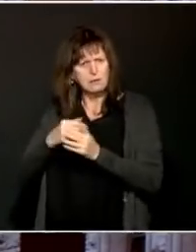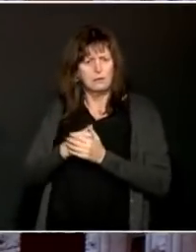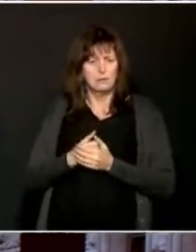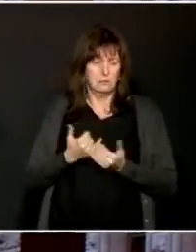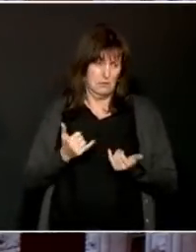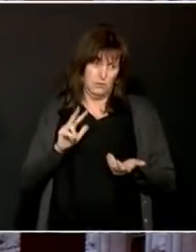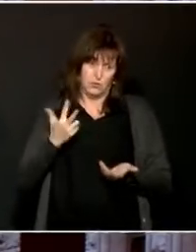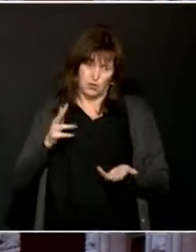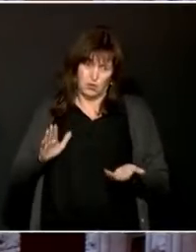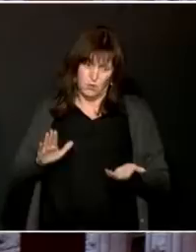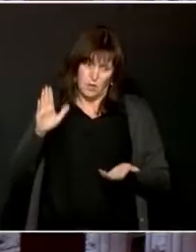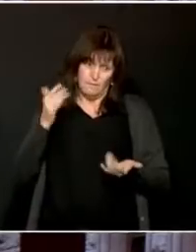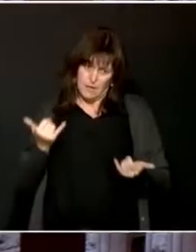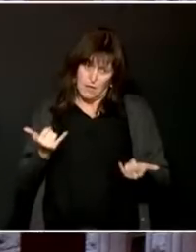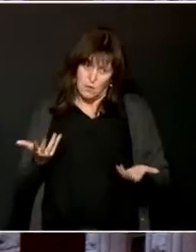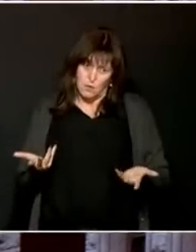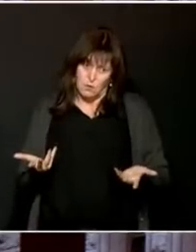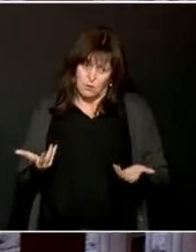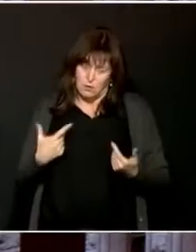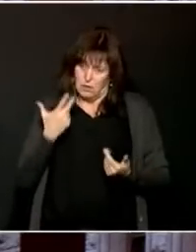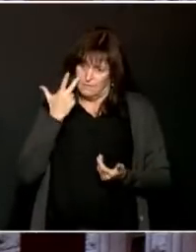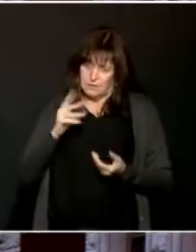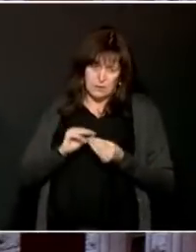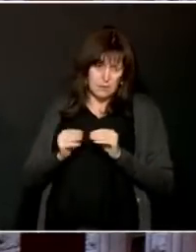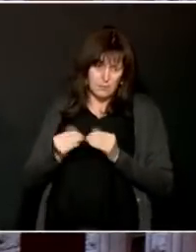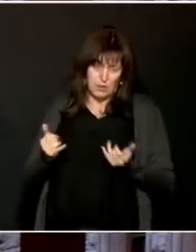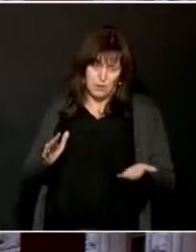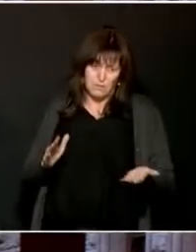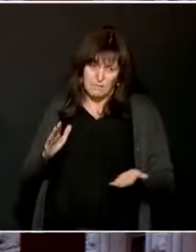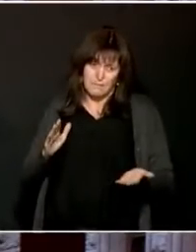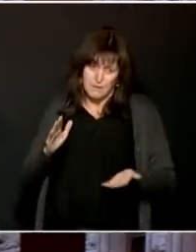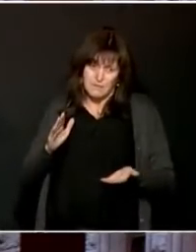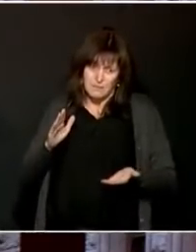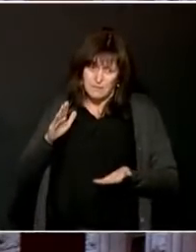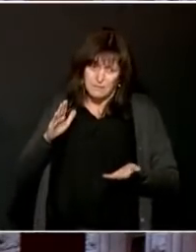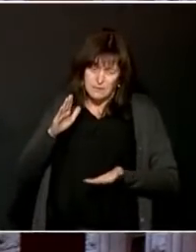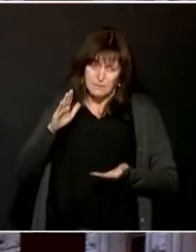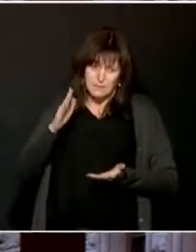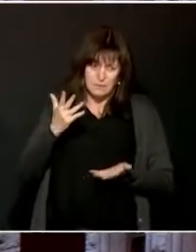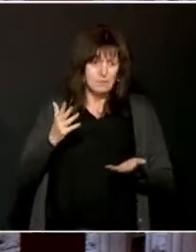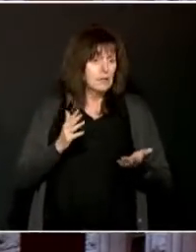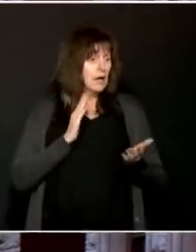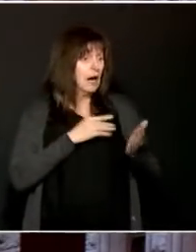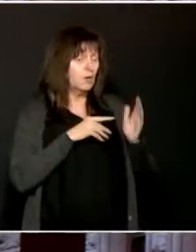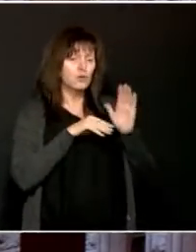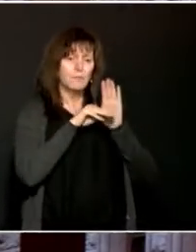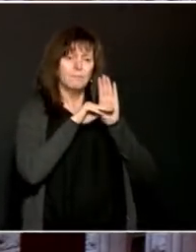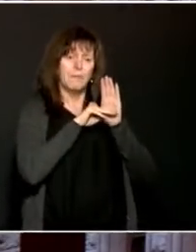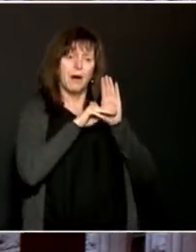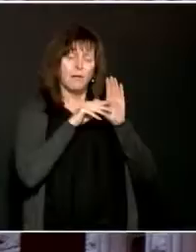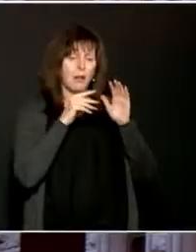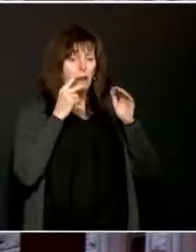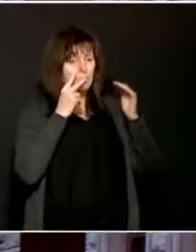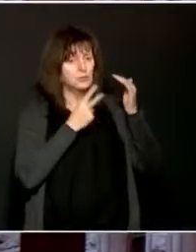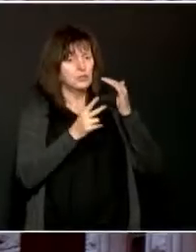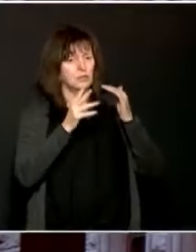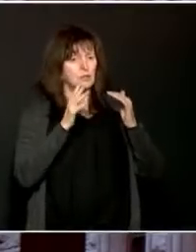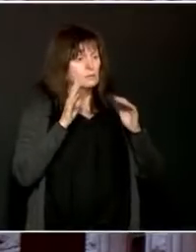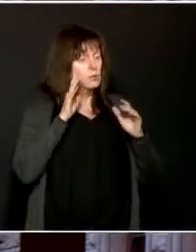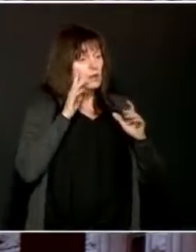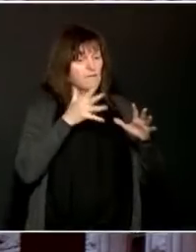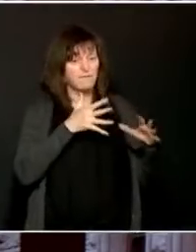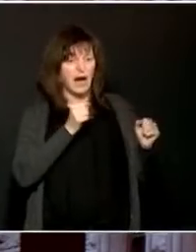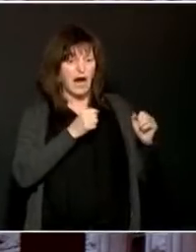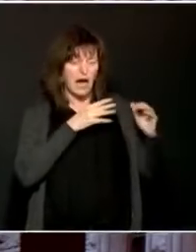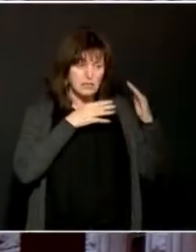numbers are slowly going up. They're not going as fast as predicted by the modelers, and that's to your credit that you're keeping things, keeping